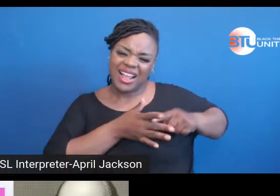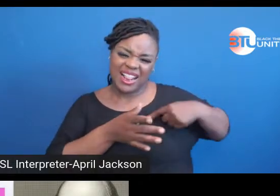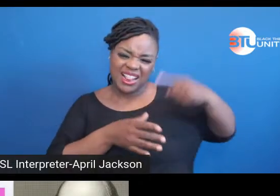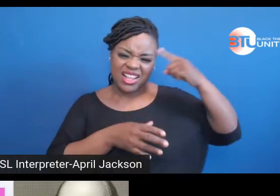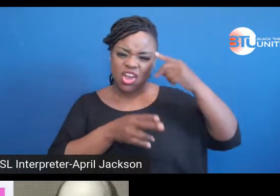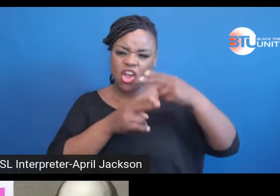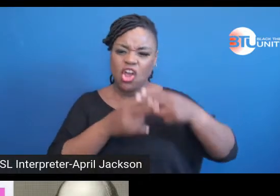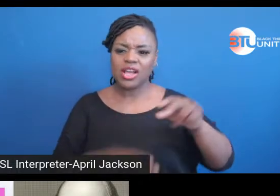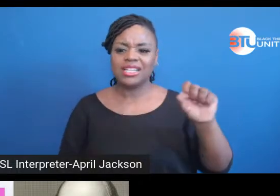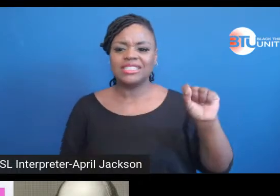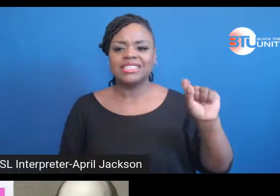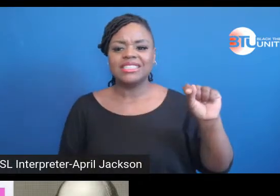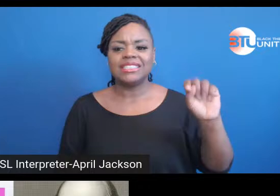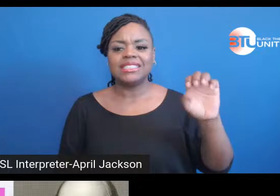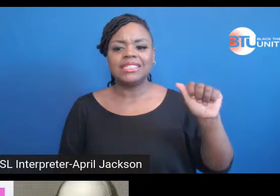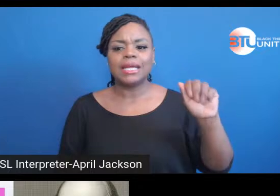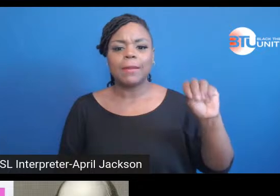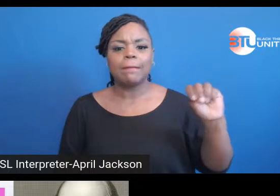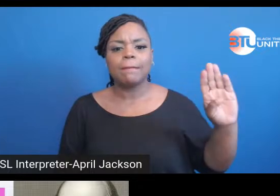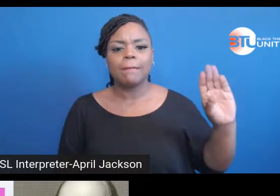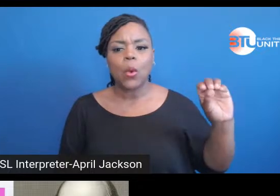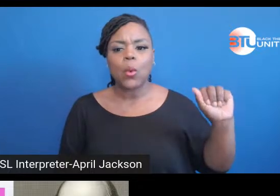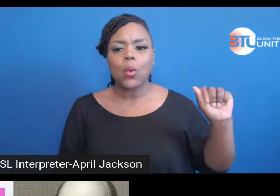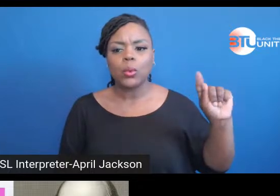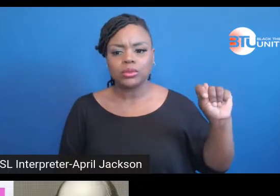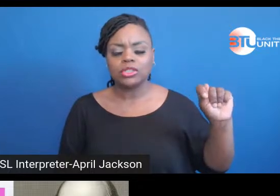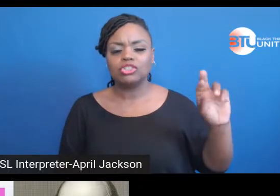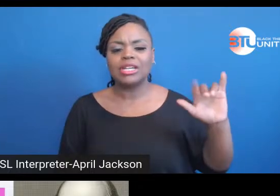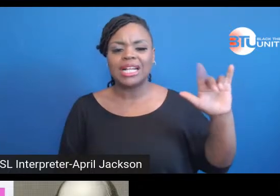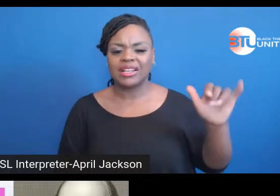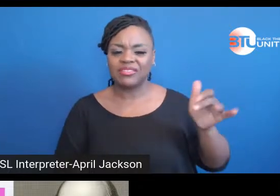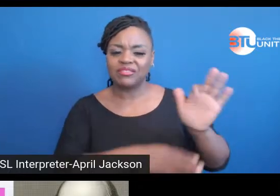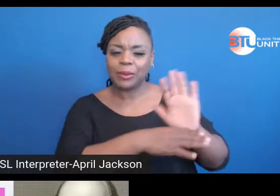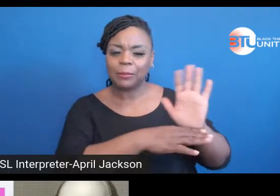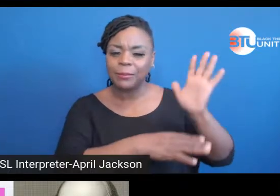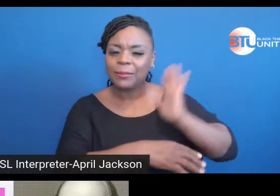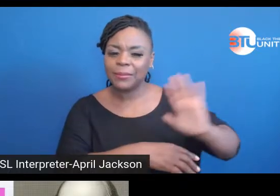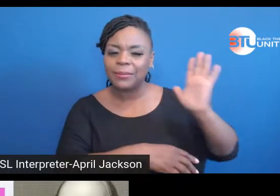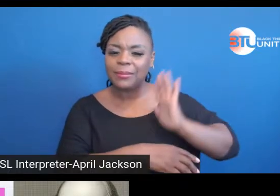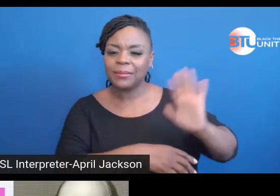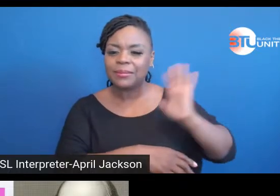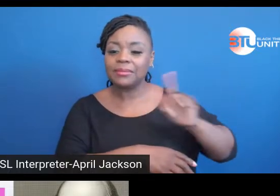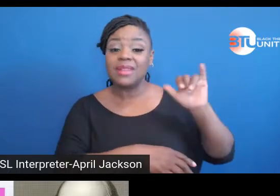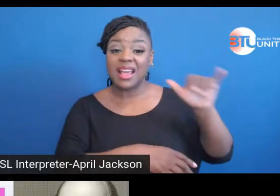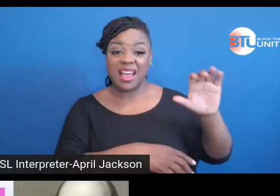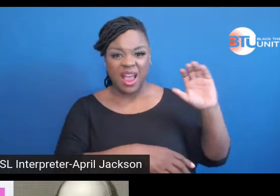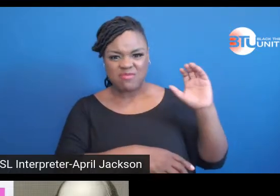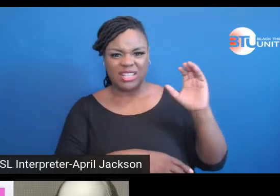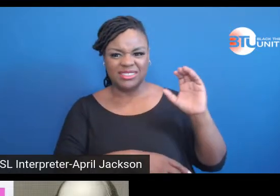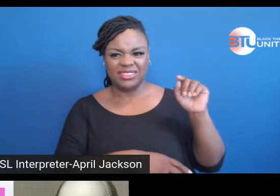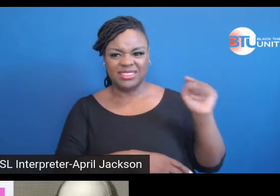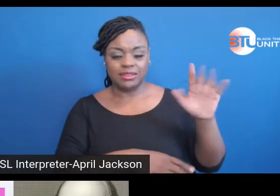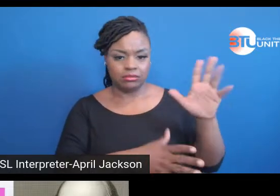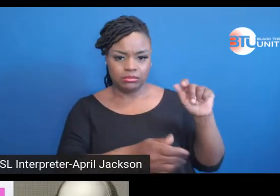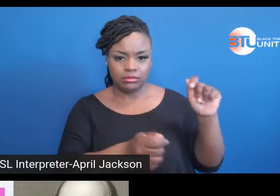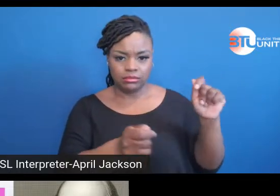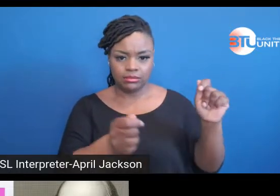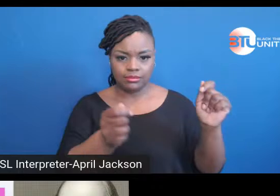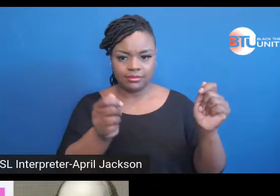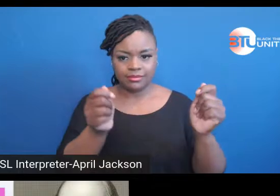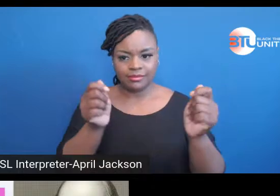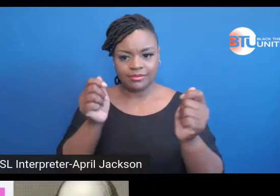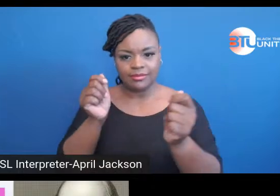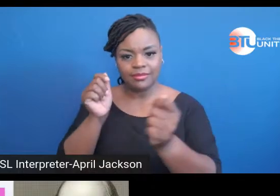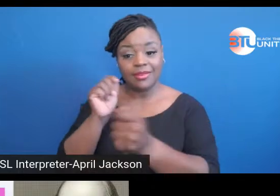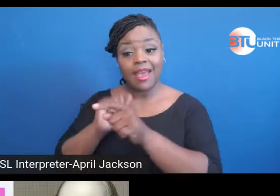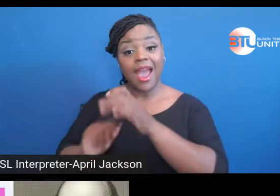film. Somehow the copyright law gets revised by Congress and there's an extension of the term of copyright. Now Mickey